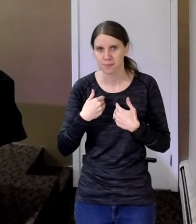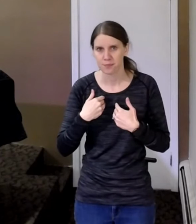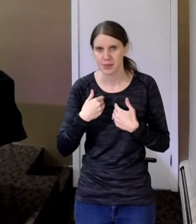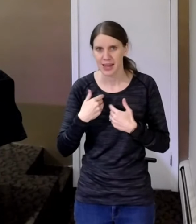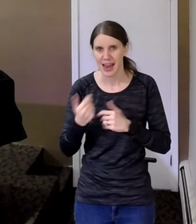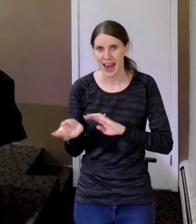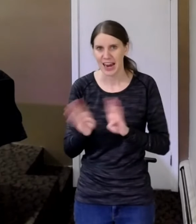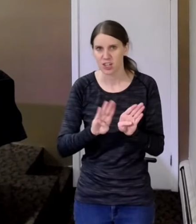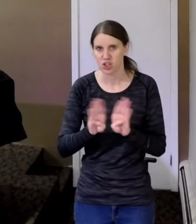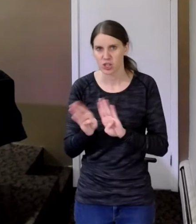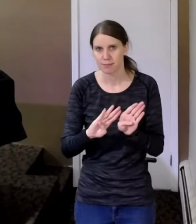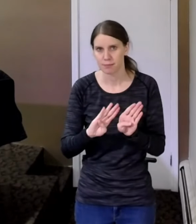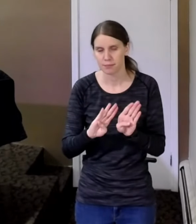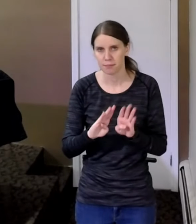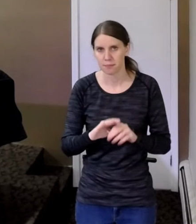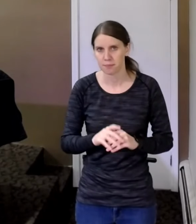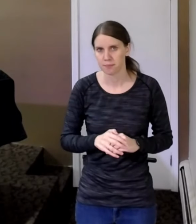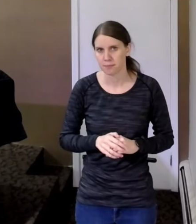action.